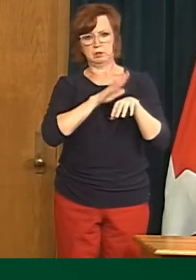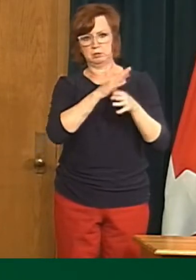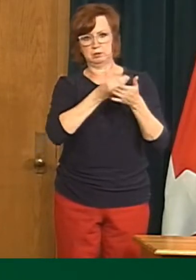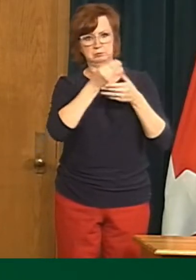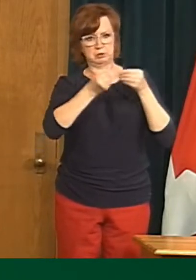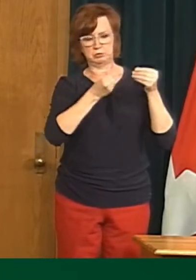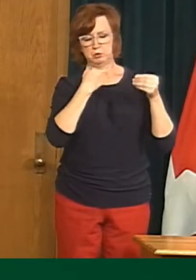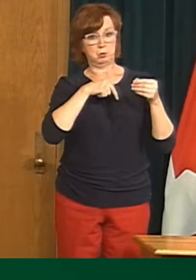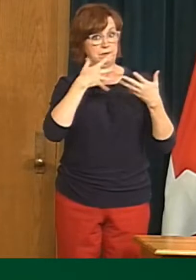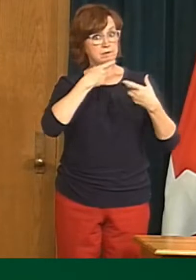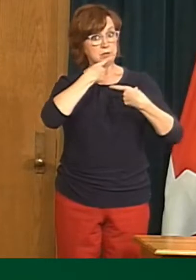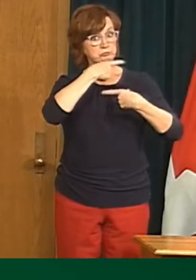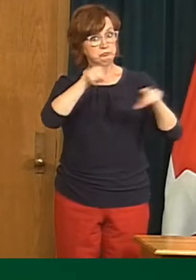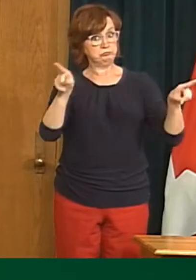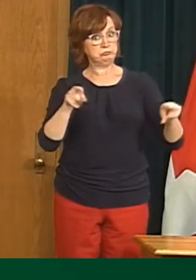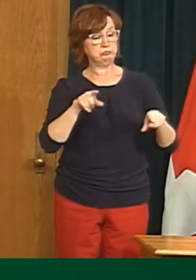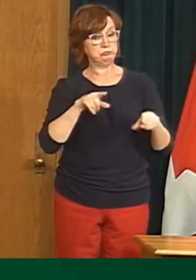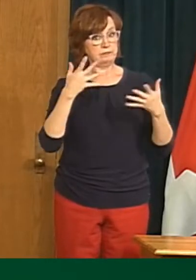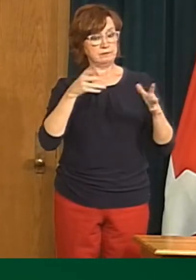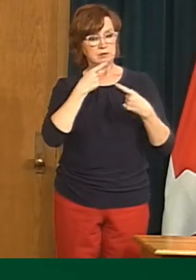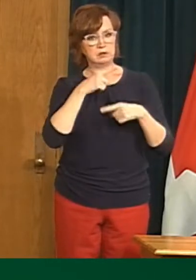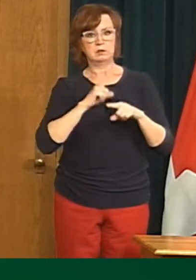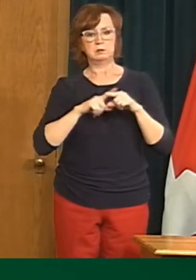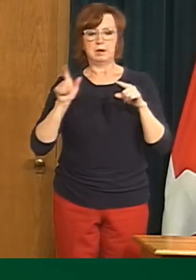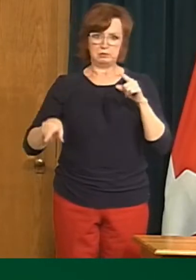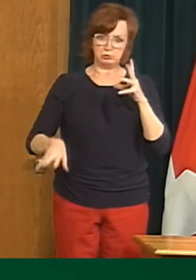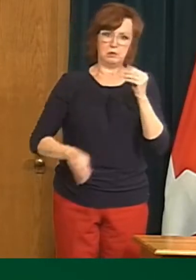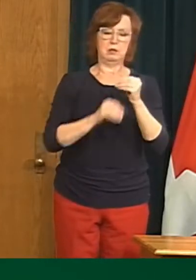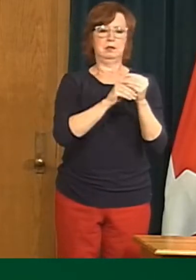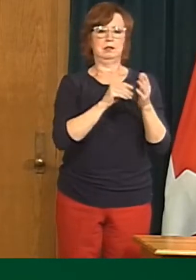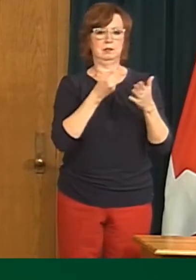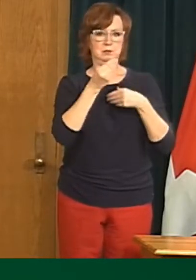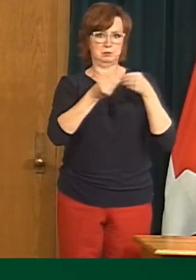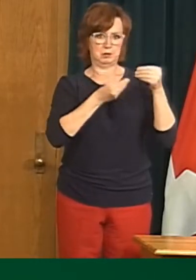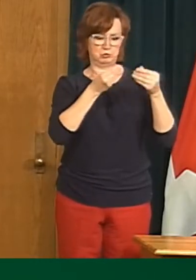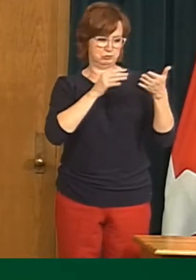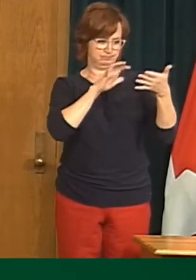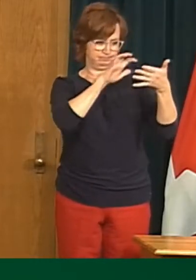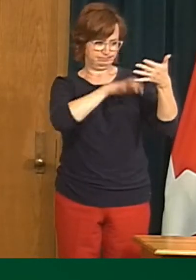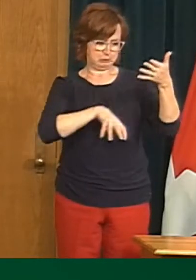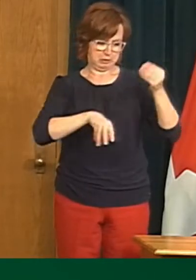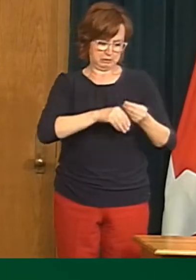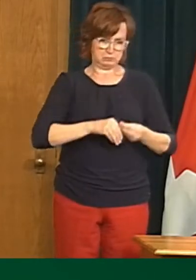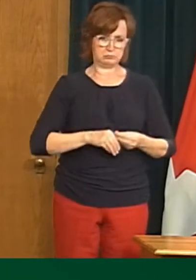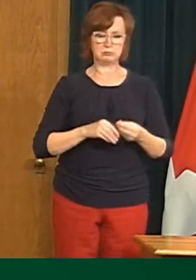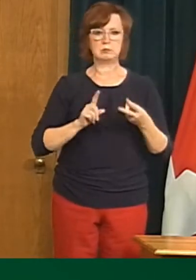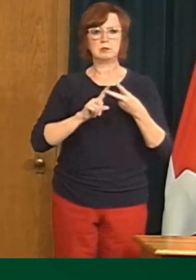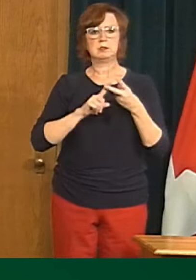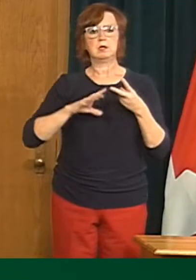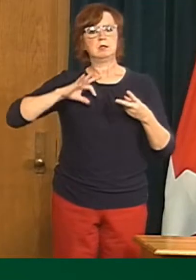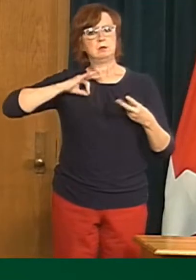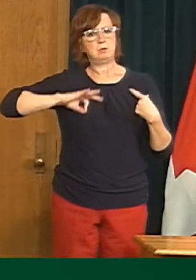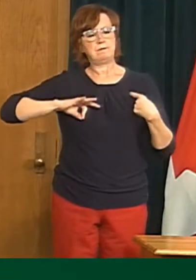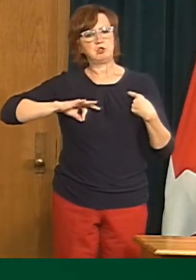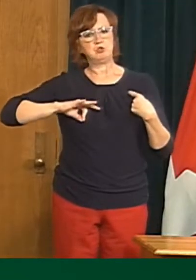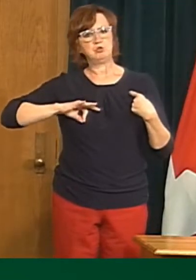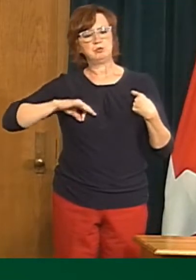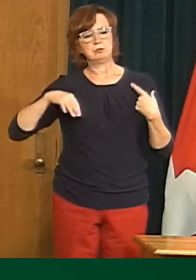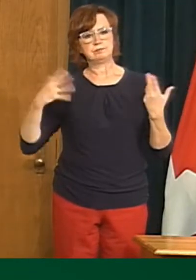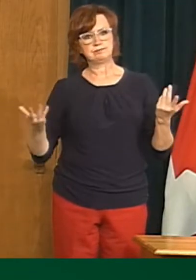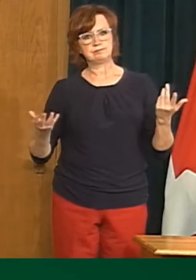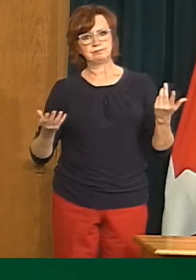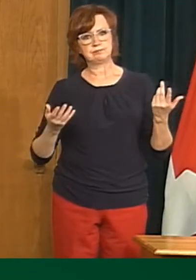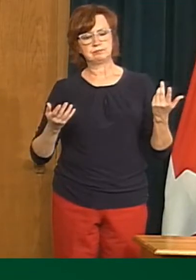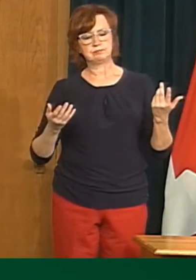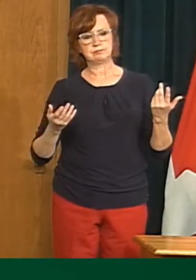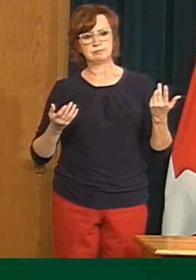public. That will be part of that budget, as will be our best estimate with respect to revenues that the Ministry of Finance